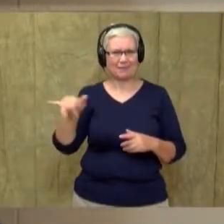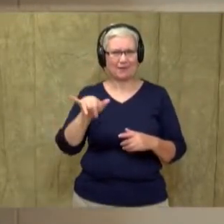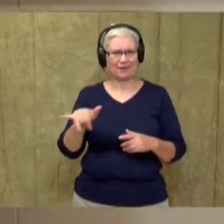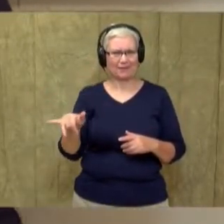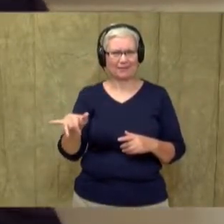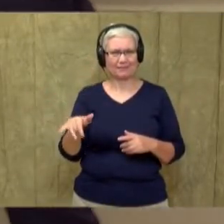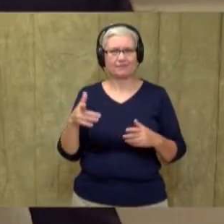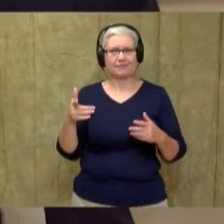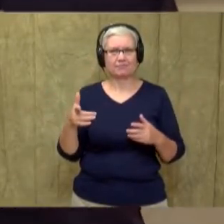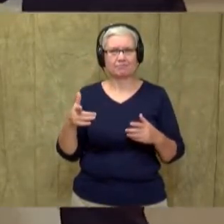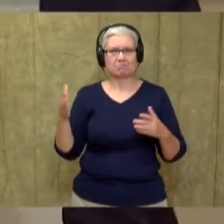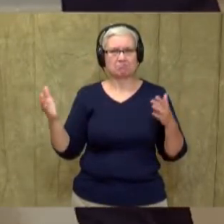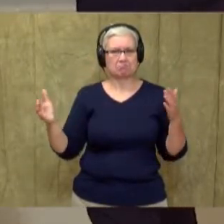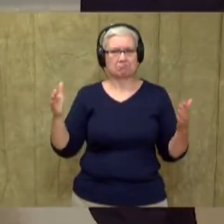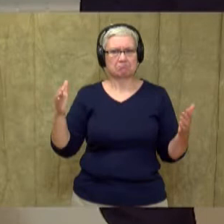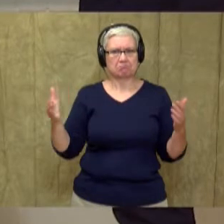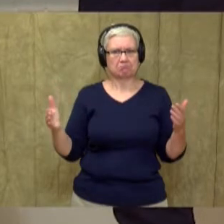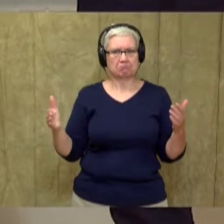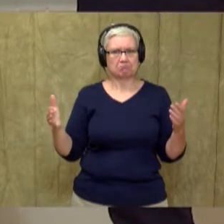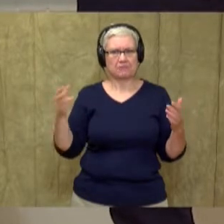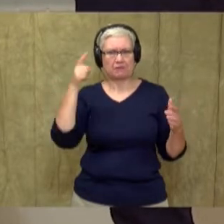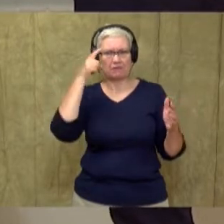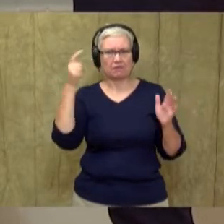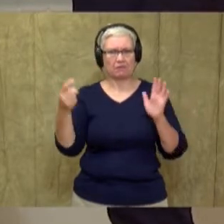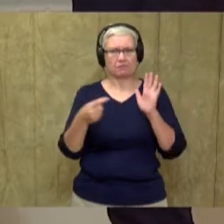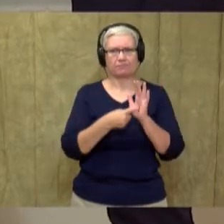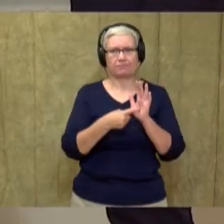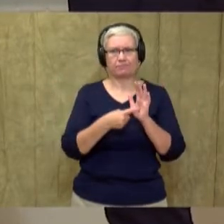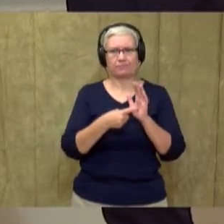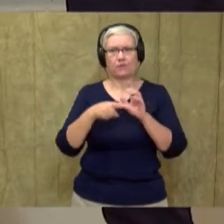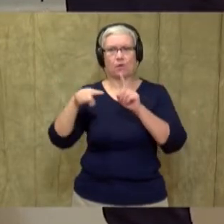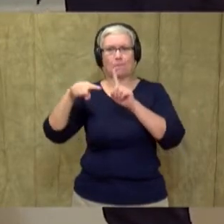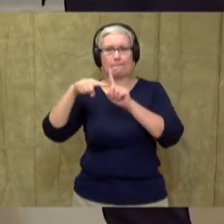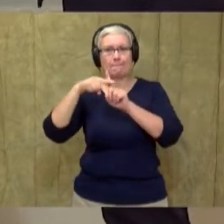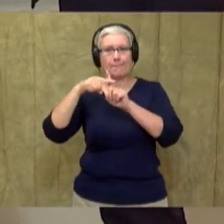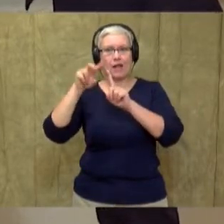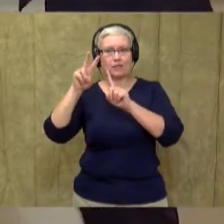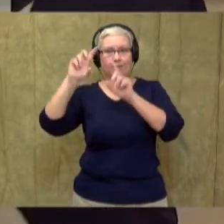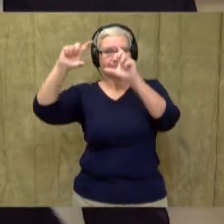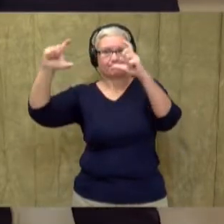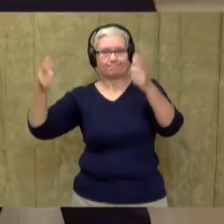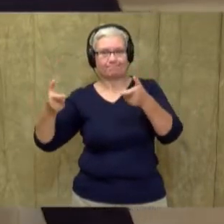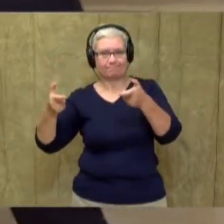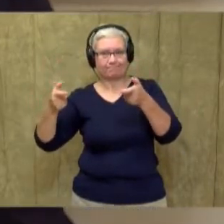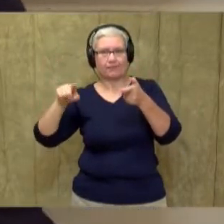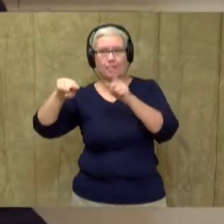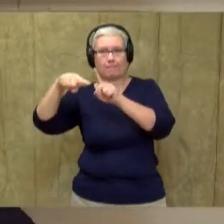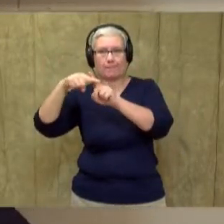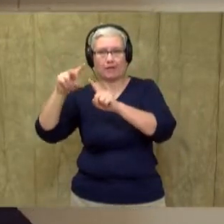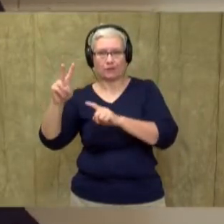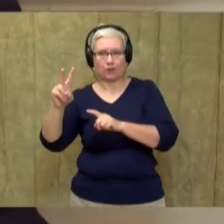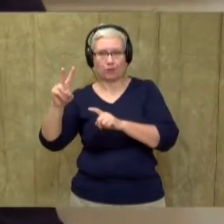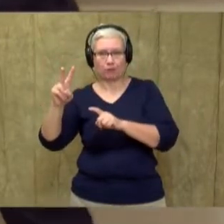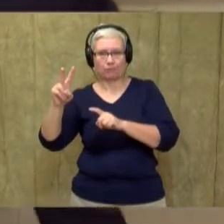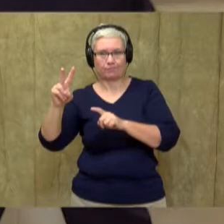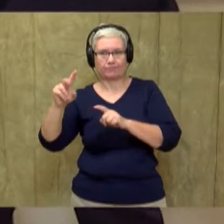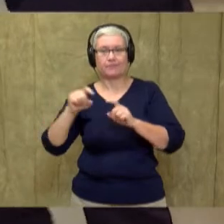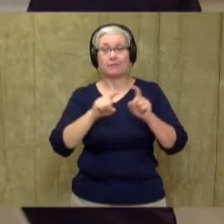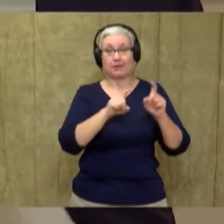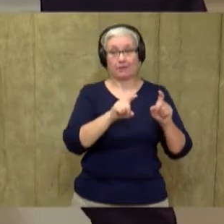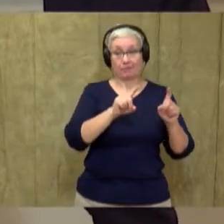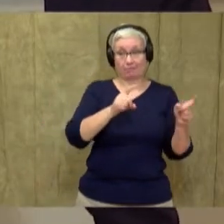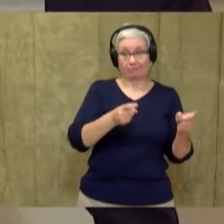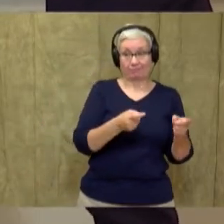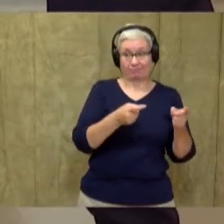compared to B? And if you notice, this +2 also occurs within parentheses like we see in B. But